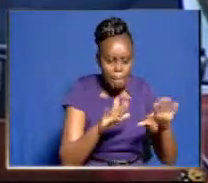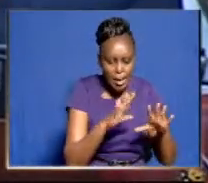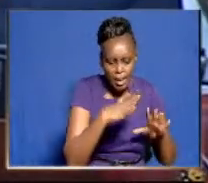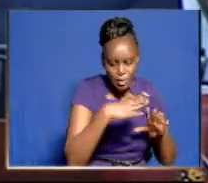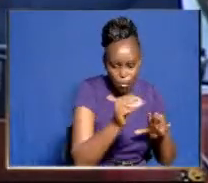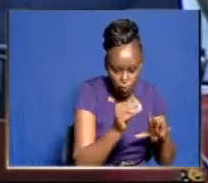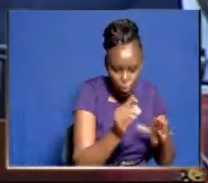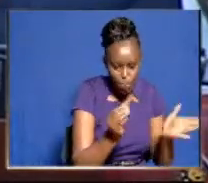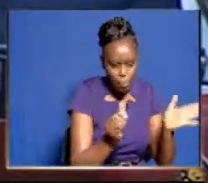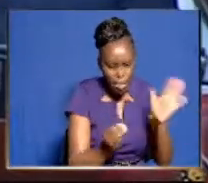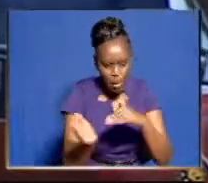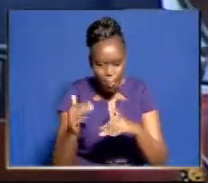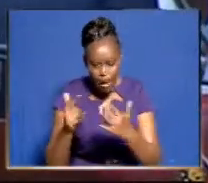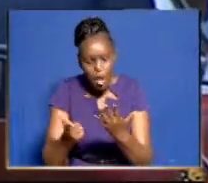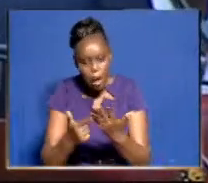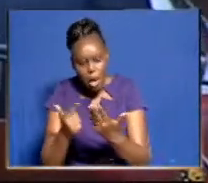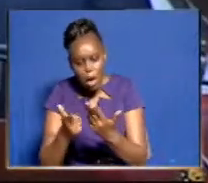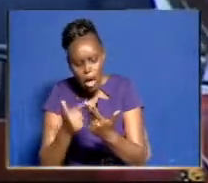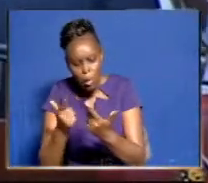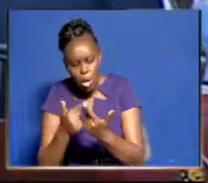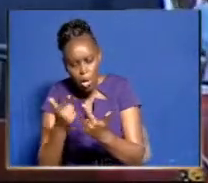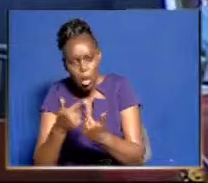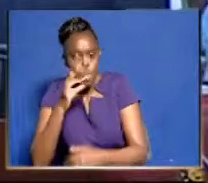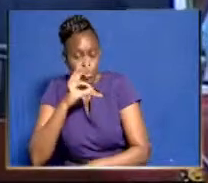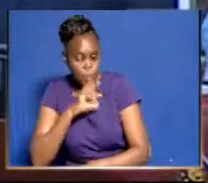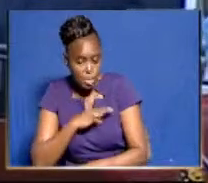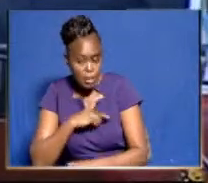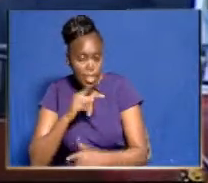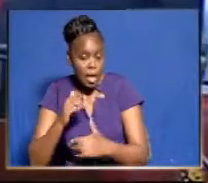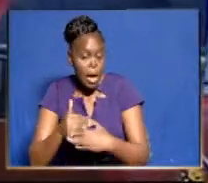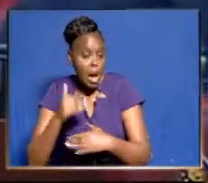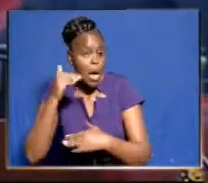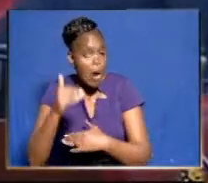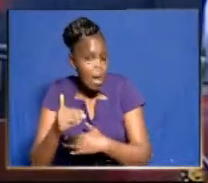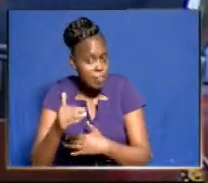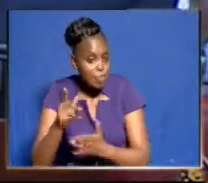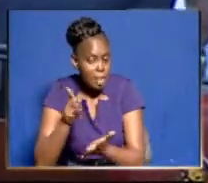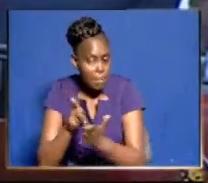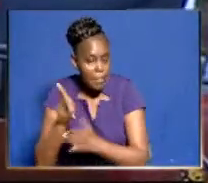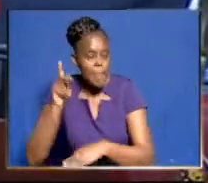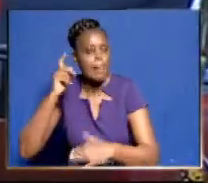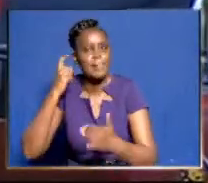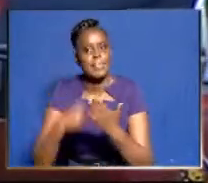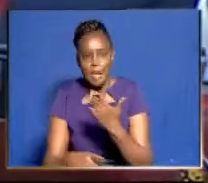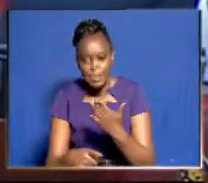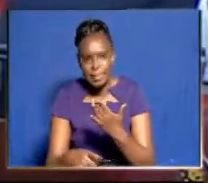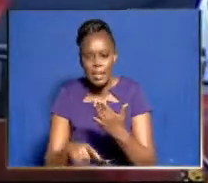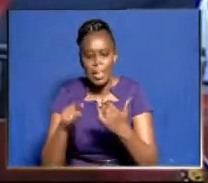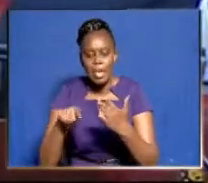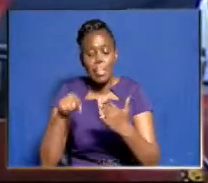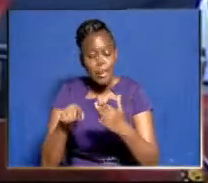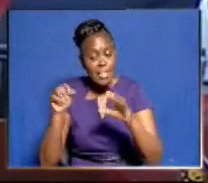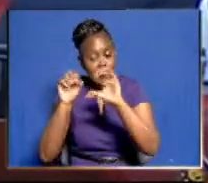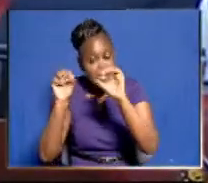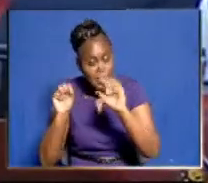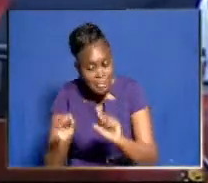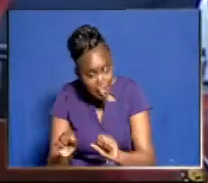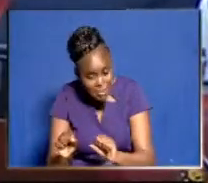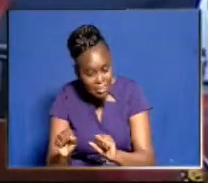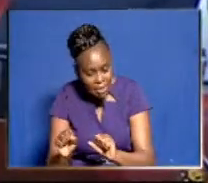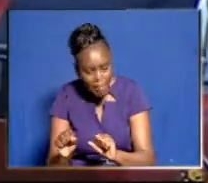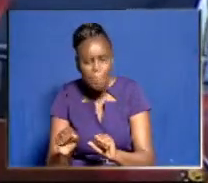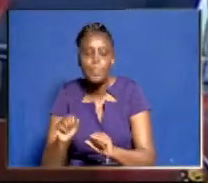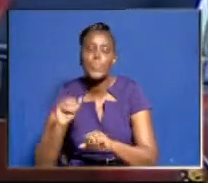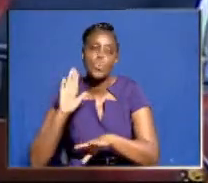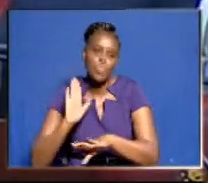calculate profit, and then pay tax on what is remaining. That is a good tax system. But the one where you monitor whether a